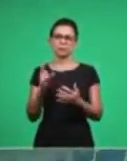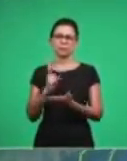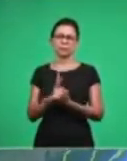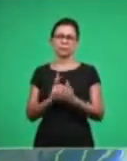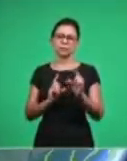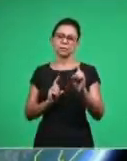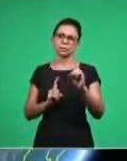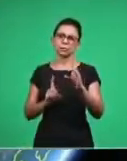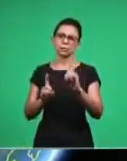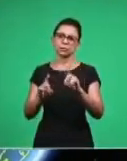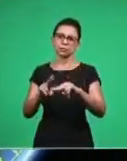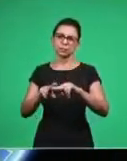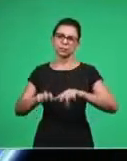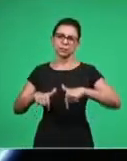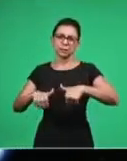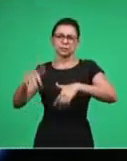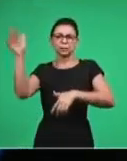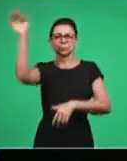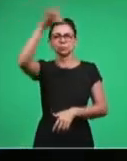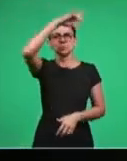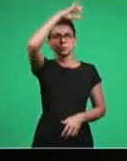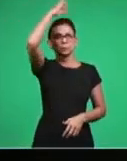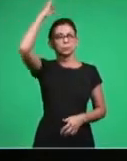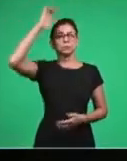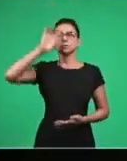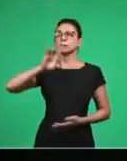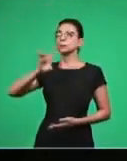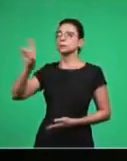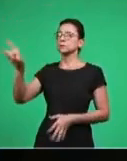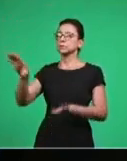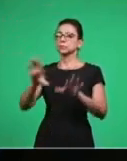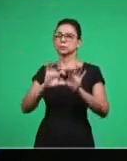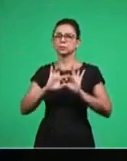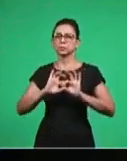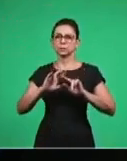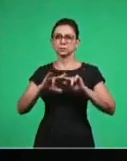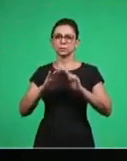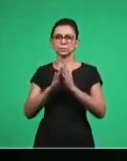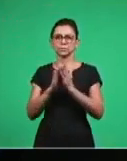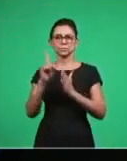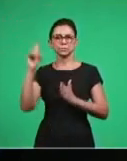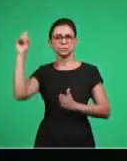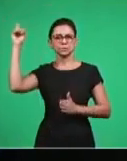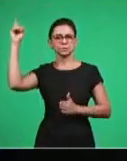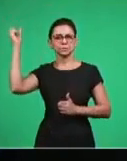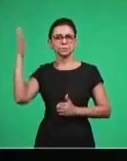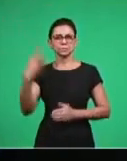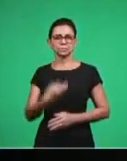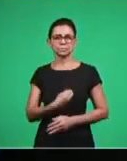connected by the same doctrine with the direction of the Holy Spirit of God, united by the living word.